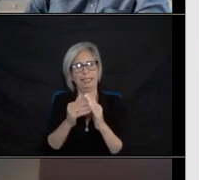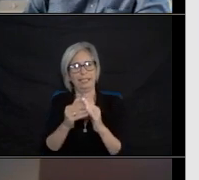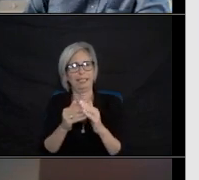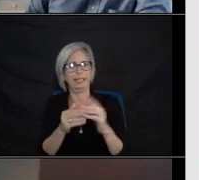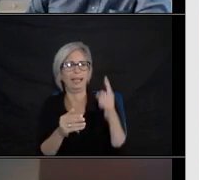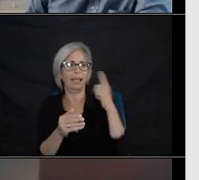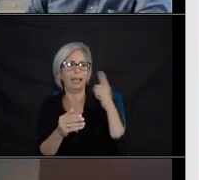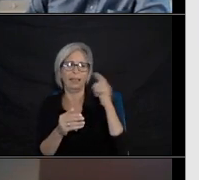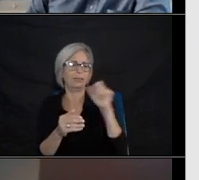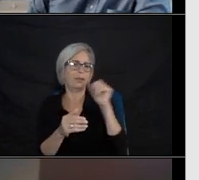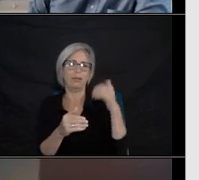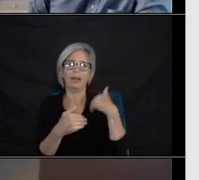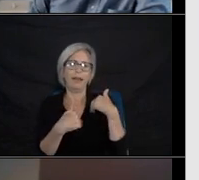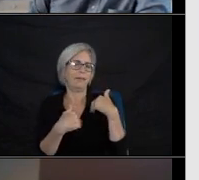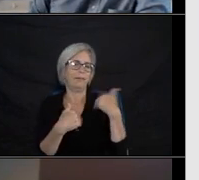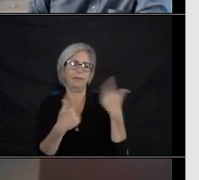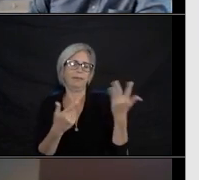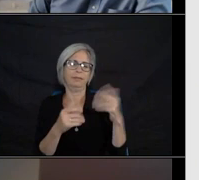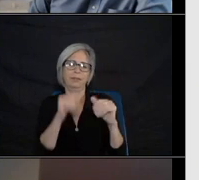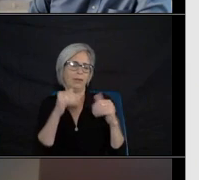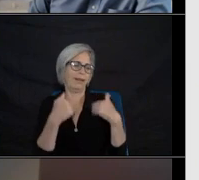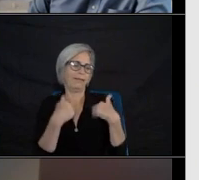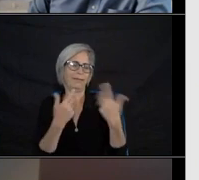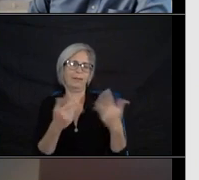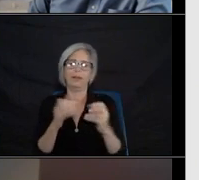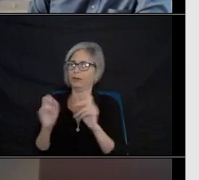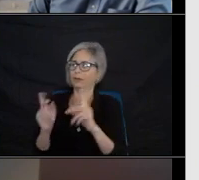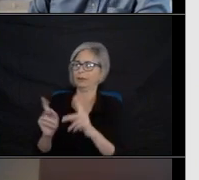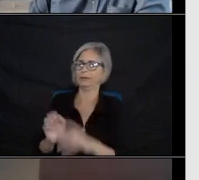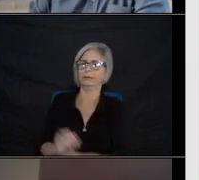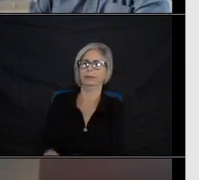think it's because we don't have anything on the books. Okay. Yeah.